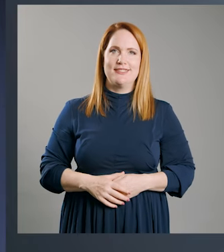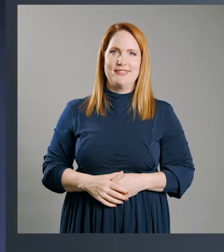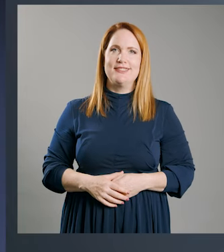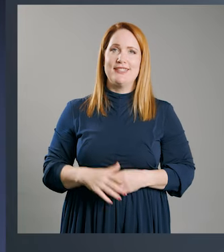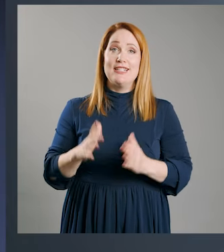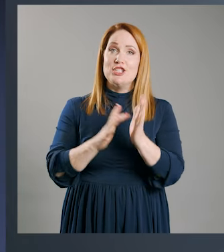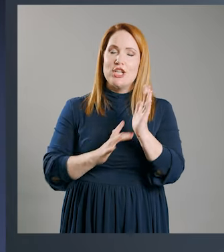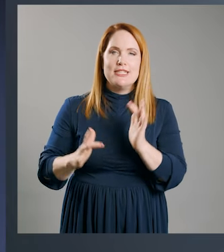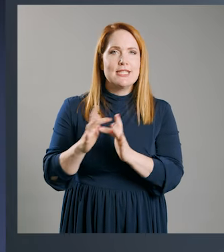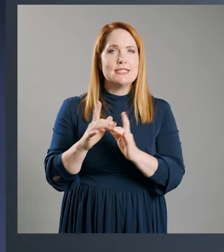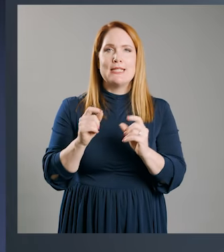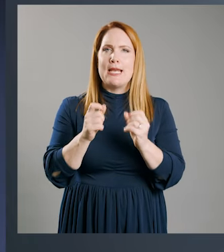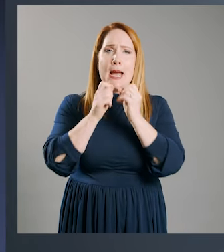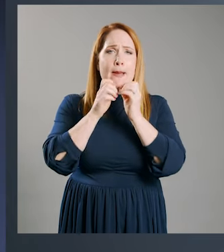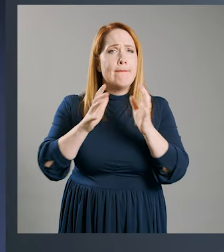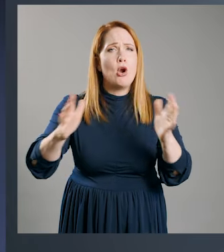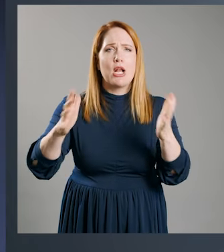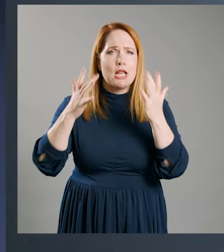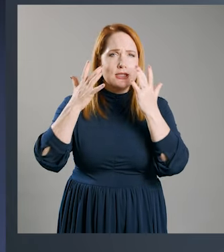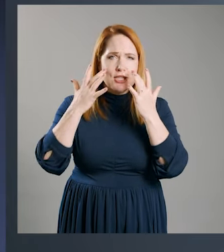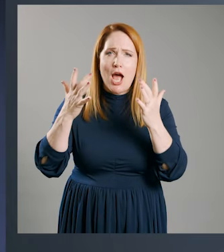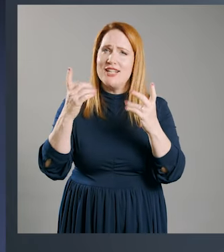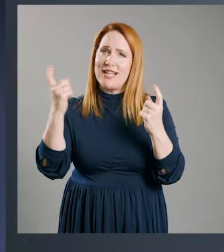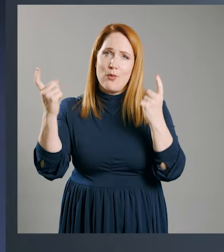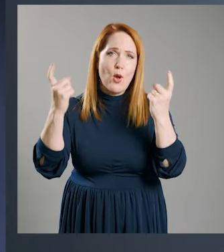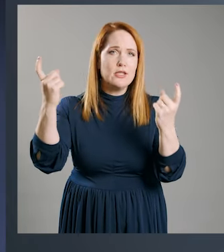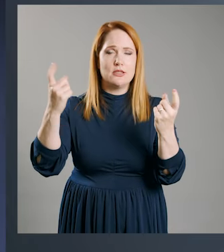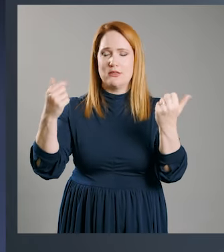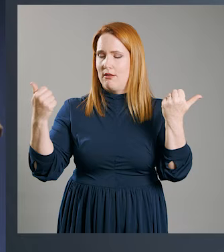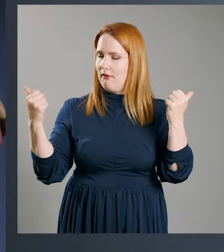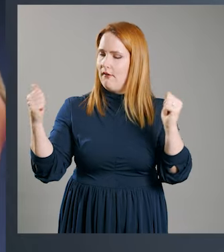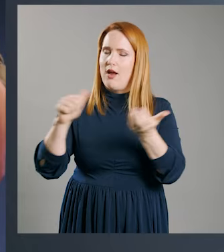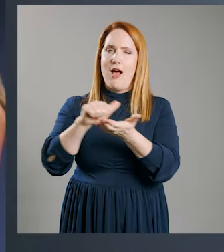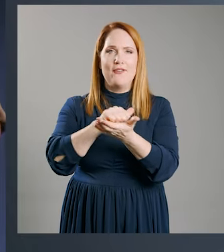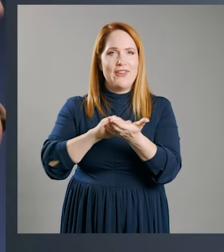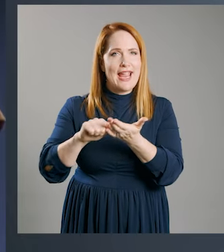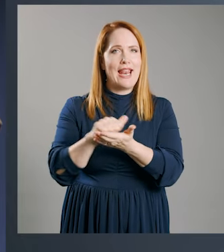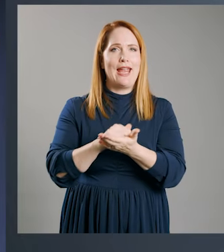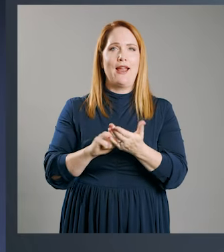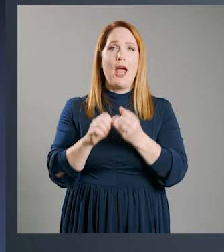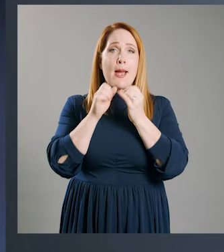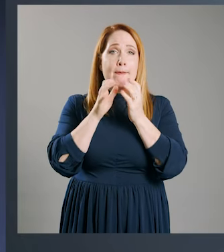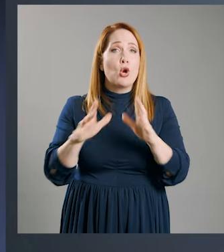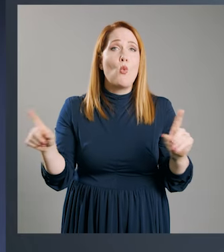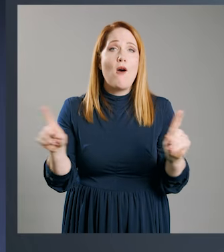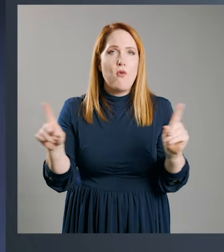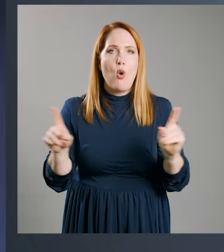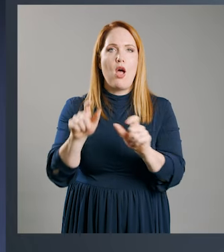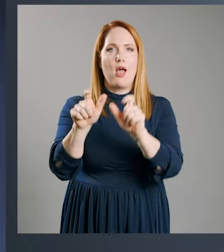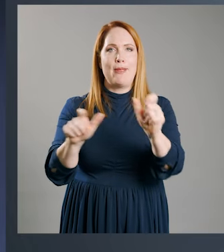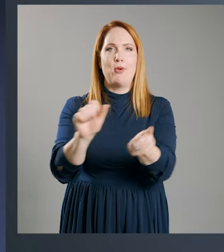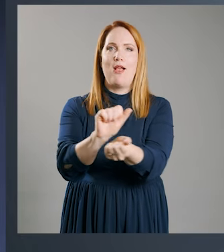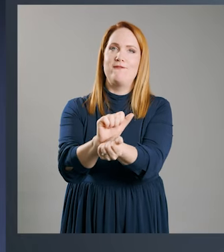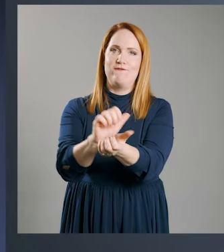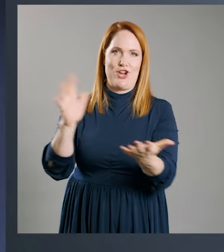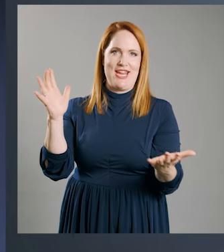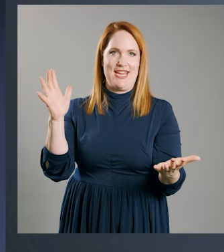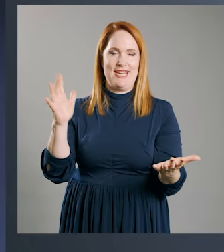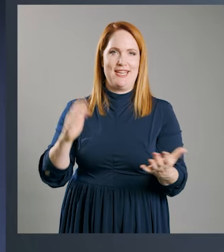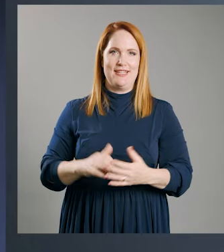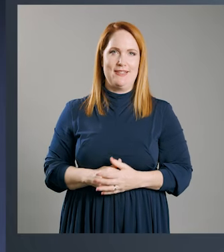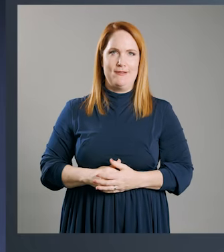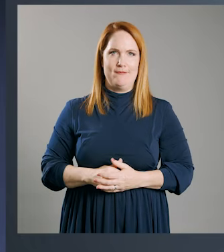did miracles, signs, and wonders, miracles of healing and provision. The miracles were there to set people free.